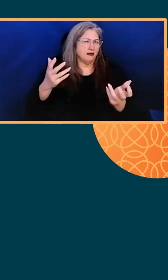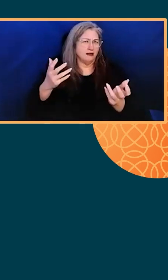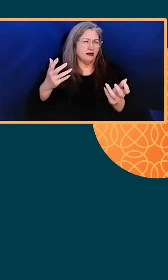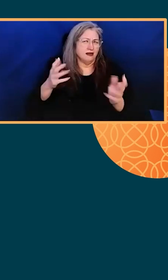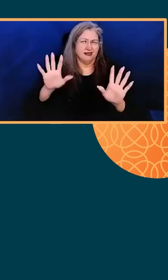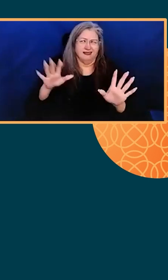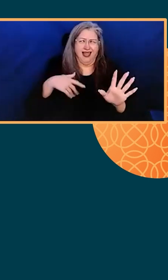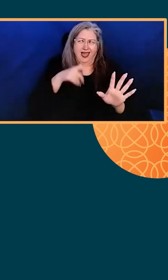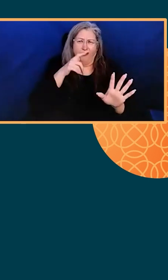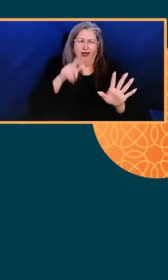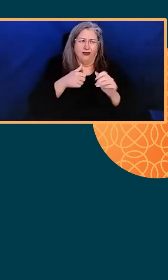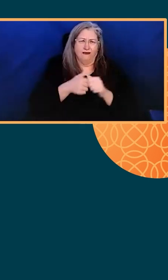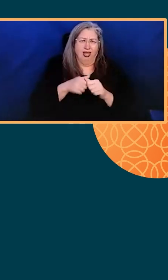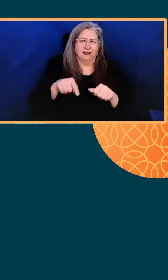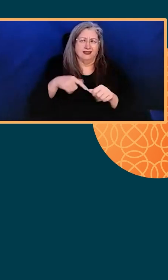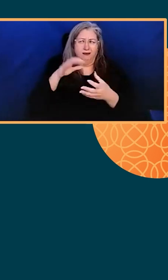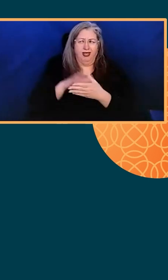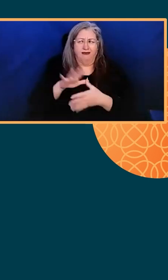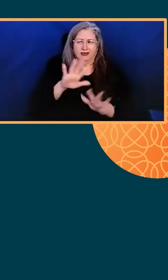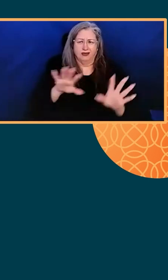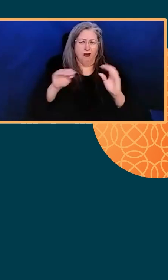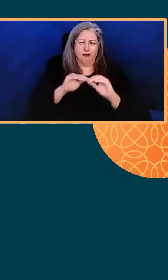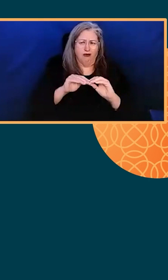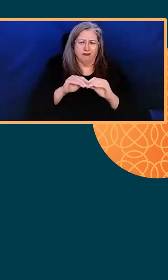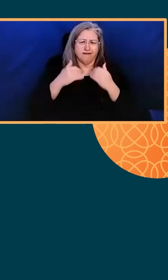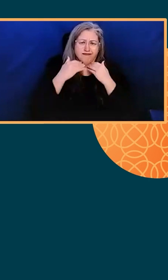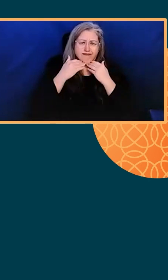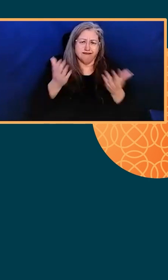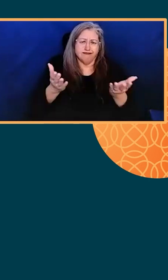I don't have to buy into this anymore?